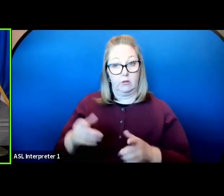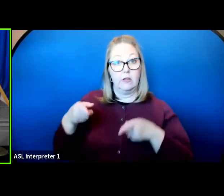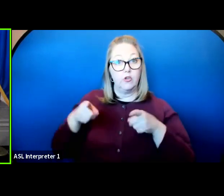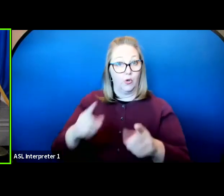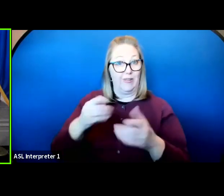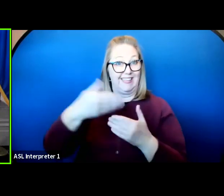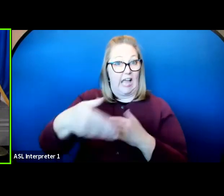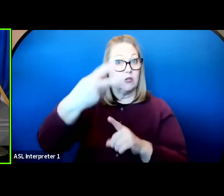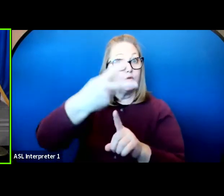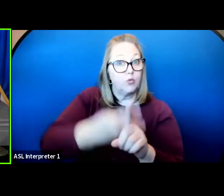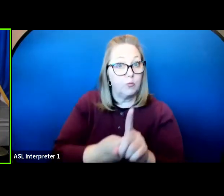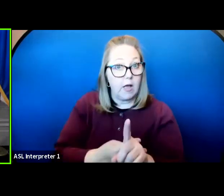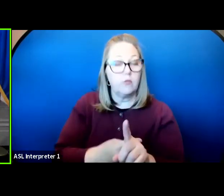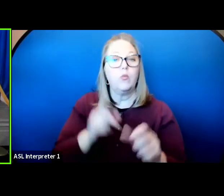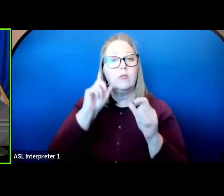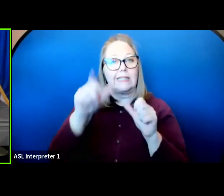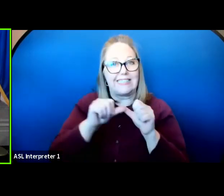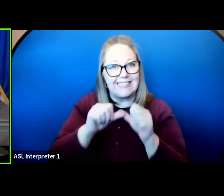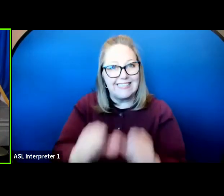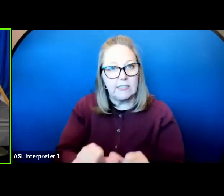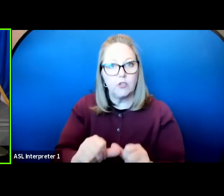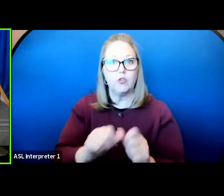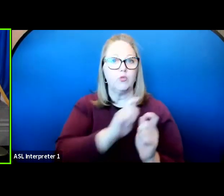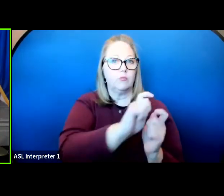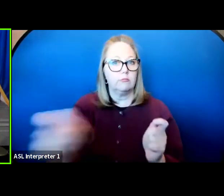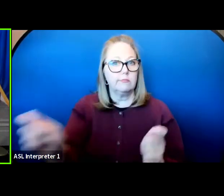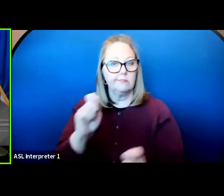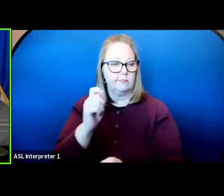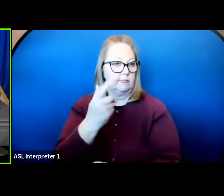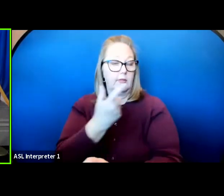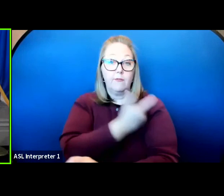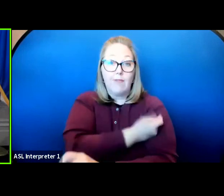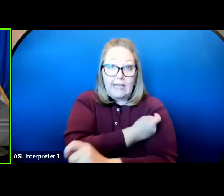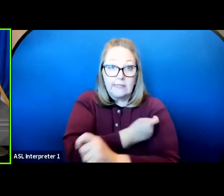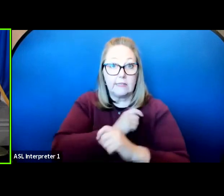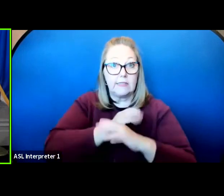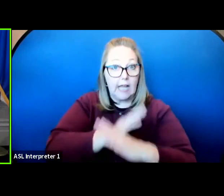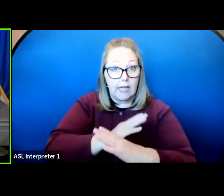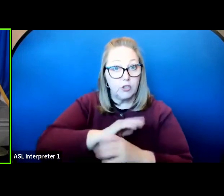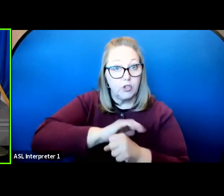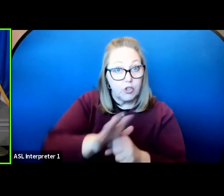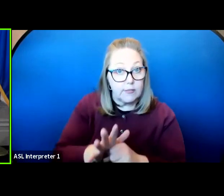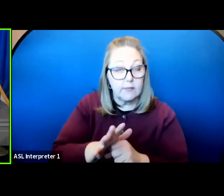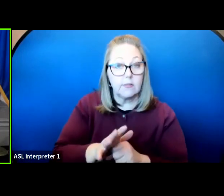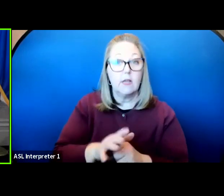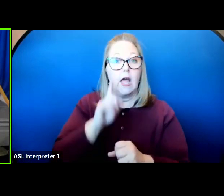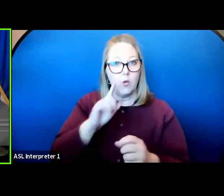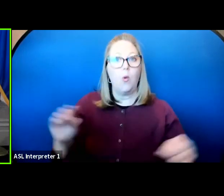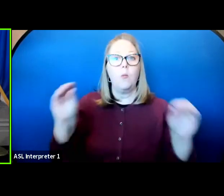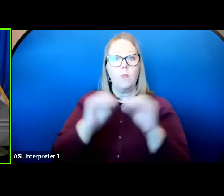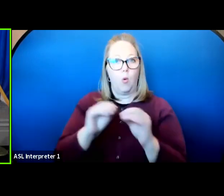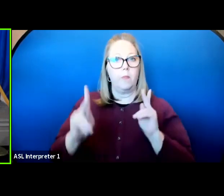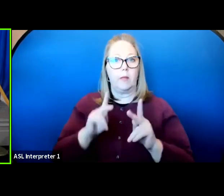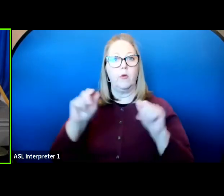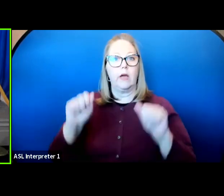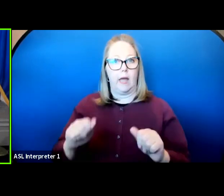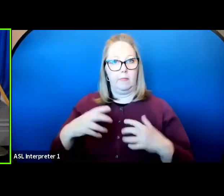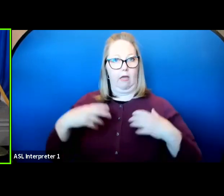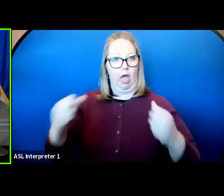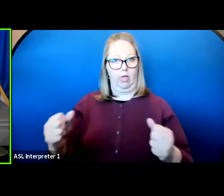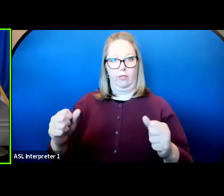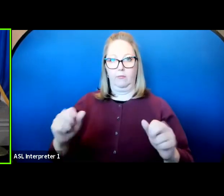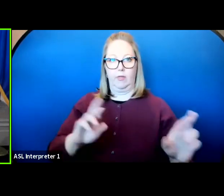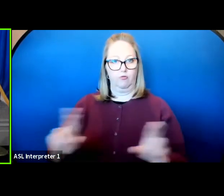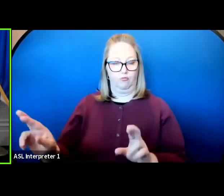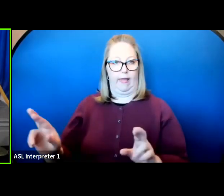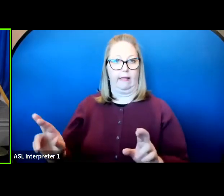economy to continue to recover, which will help our housing crisis as well. Now more than ever, there is hope on the horizon for the end